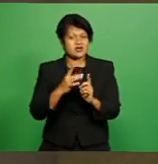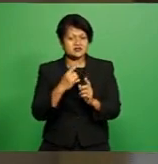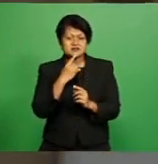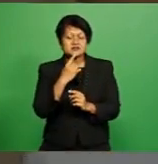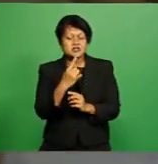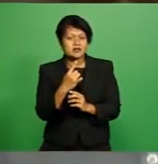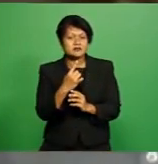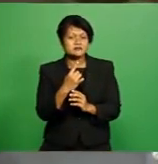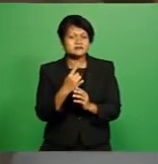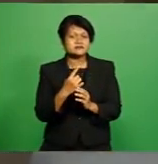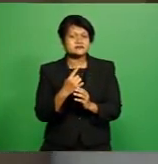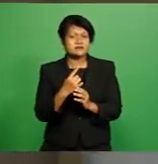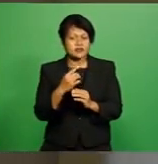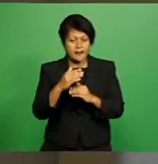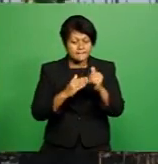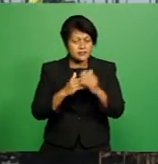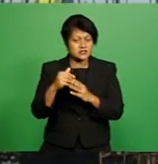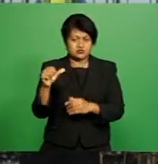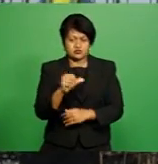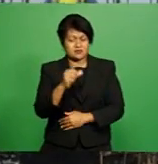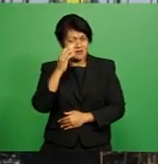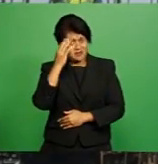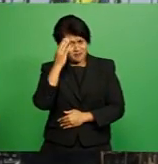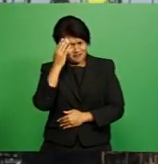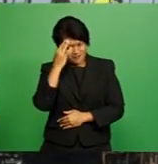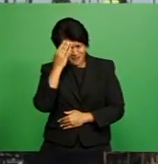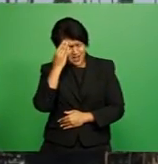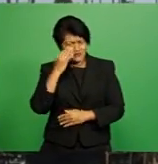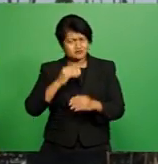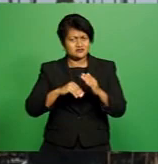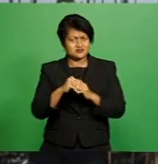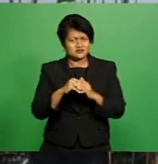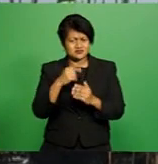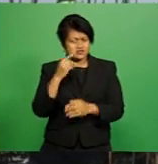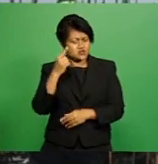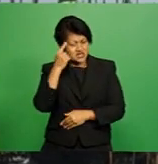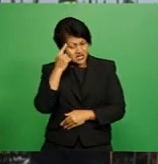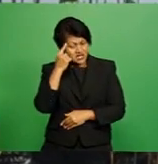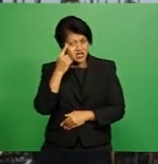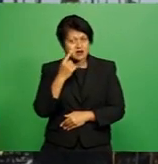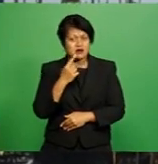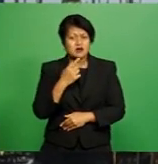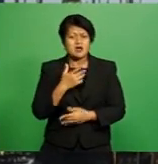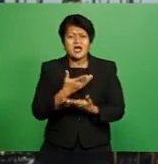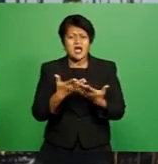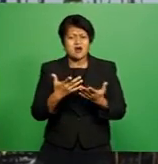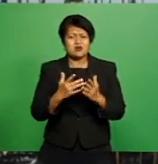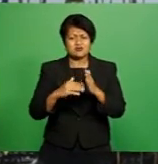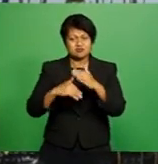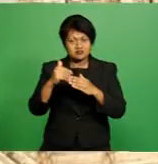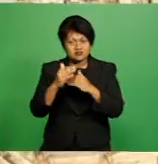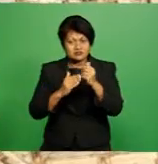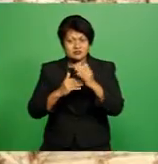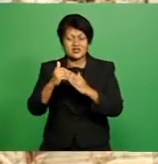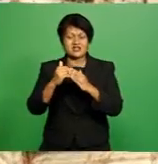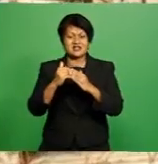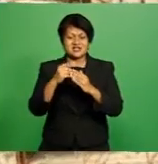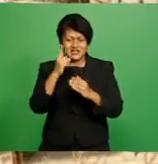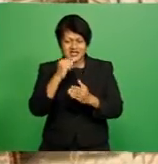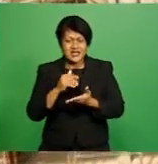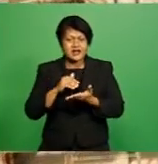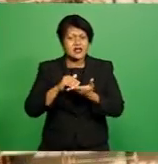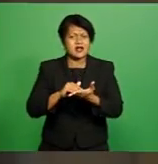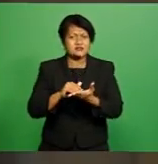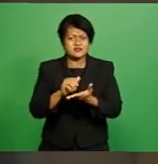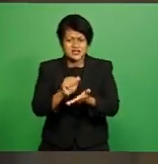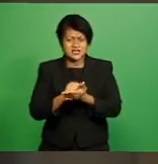should also remain mindful of their new products in the market that could contribute to the fire. The new